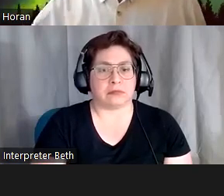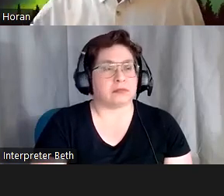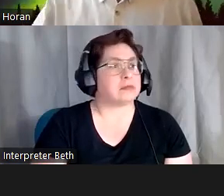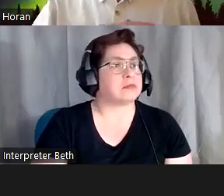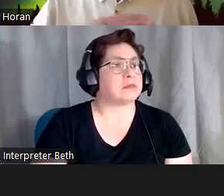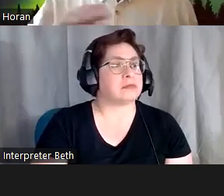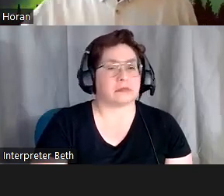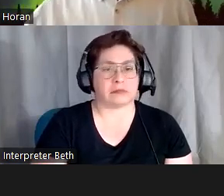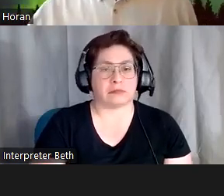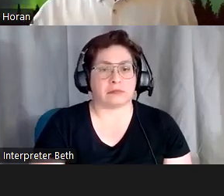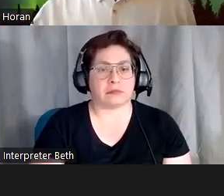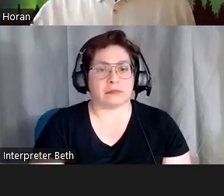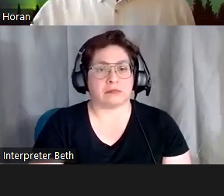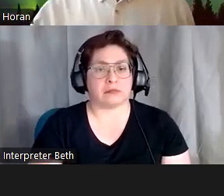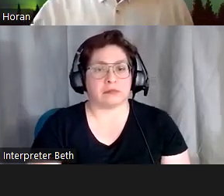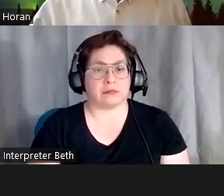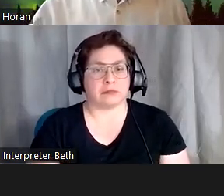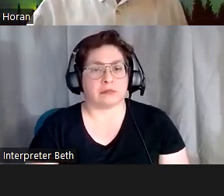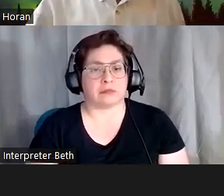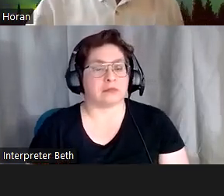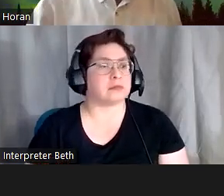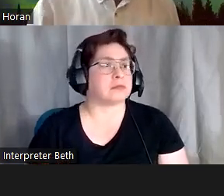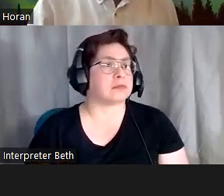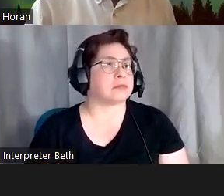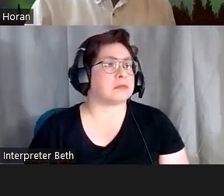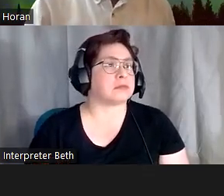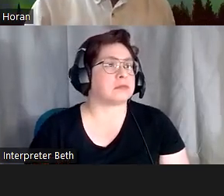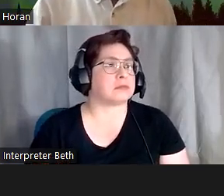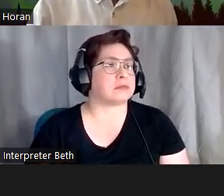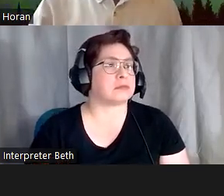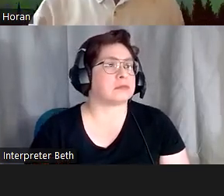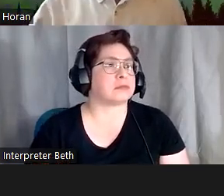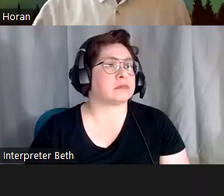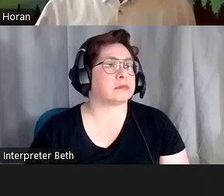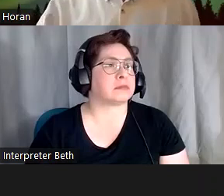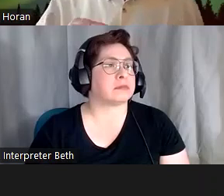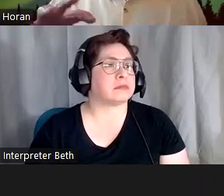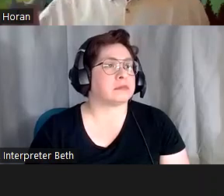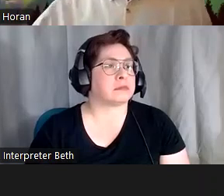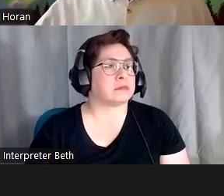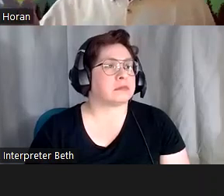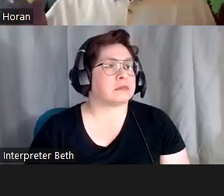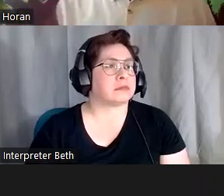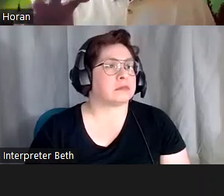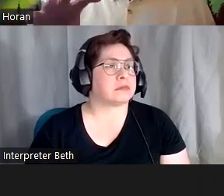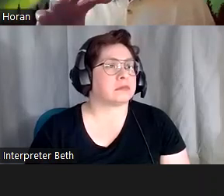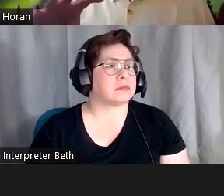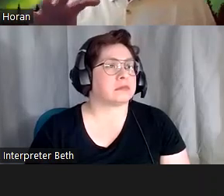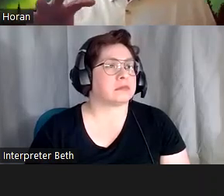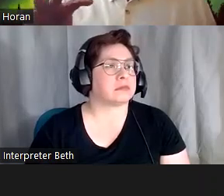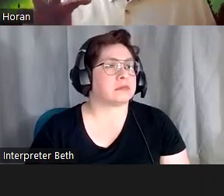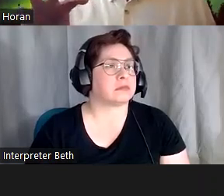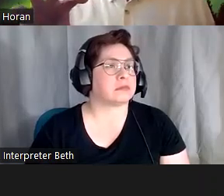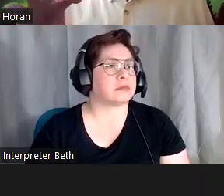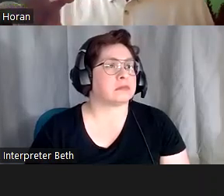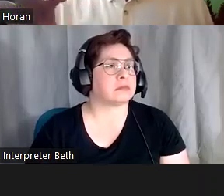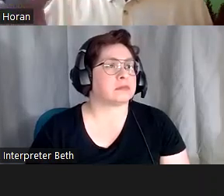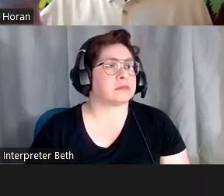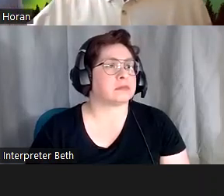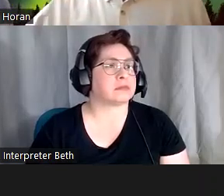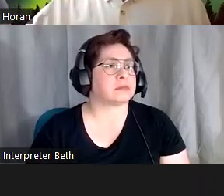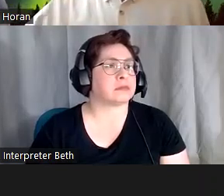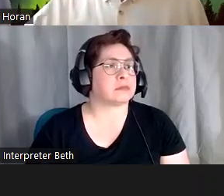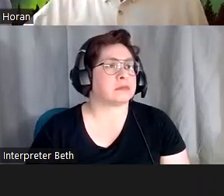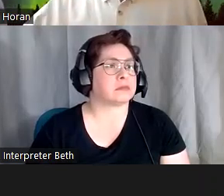that velocity, much like you were talking about for the shifting in space, when an invasive species